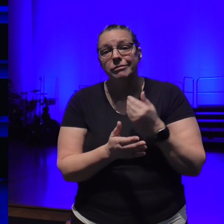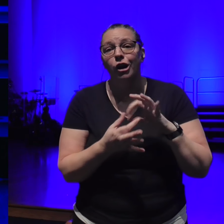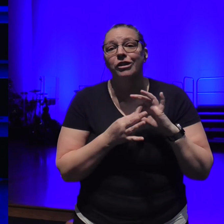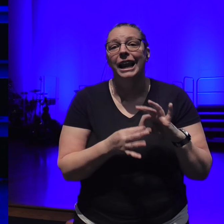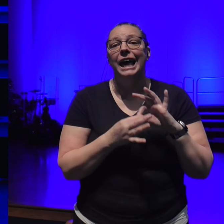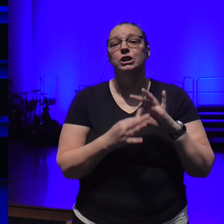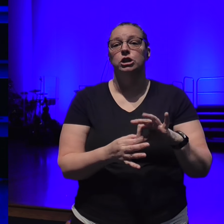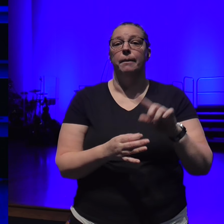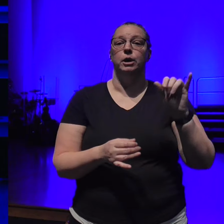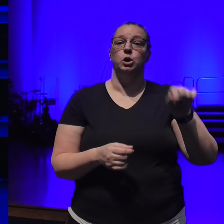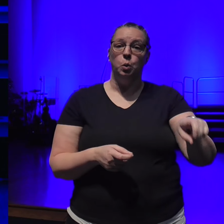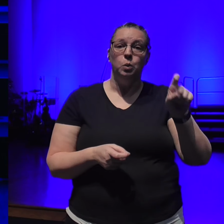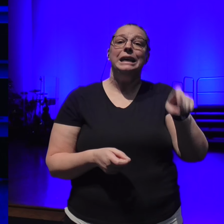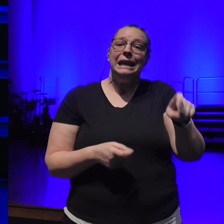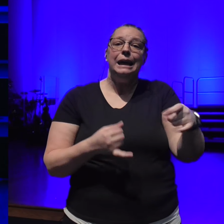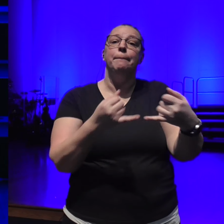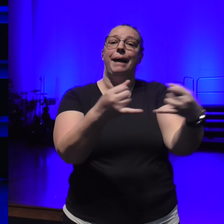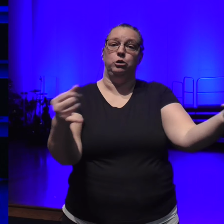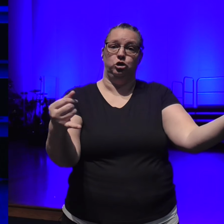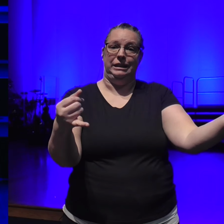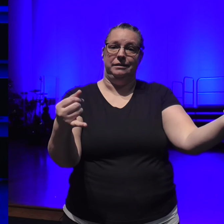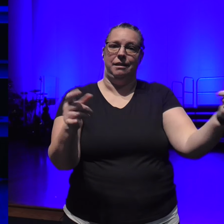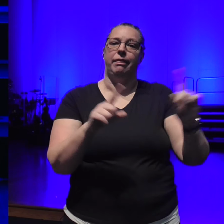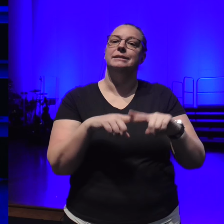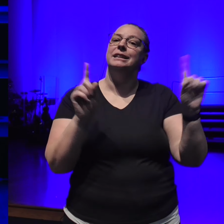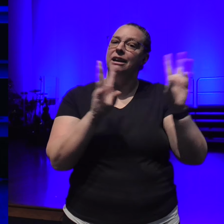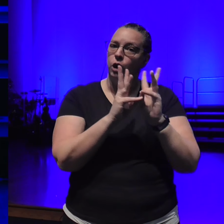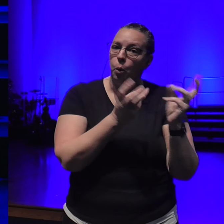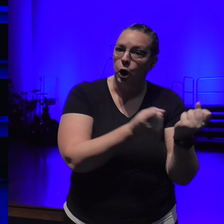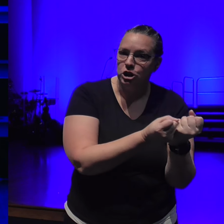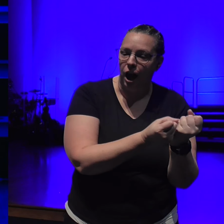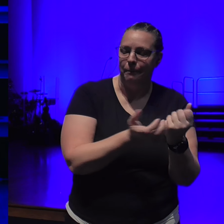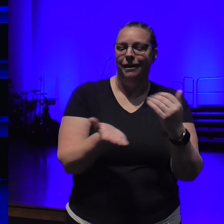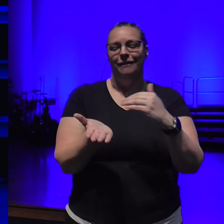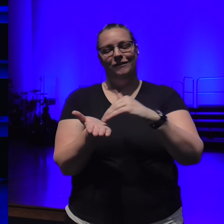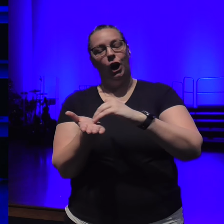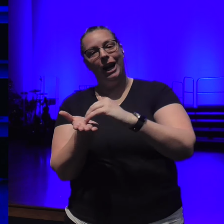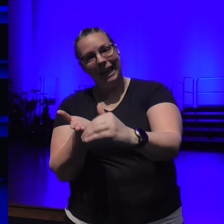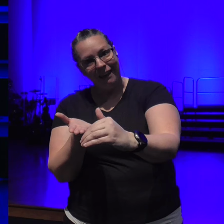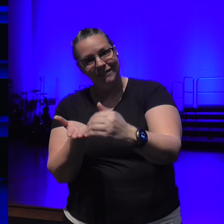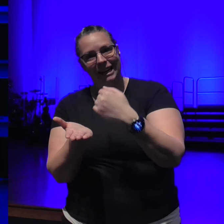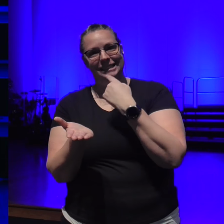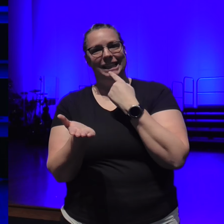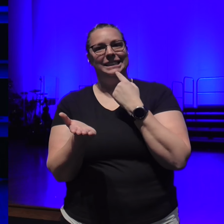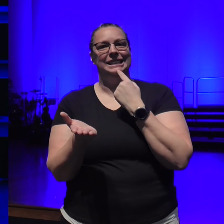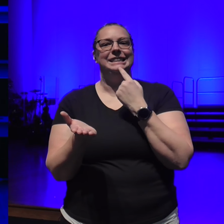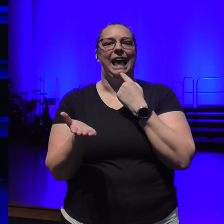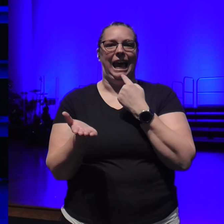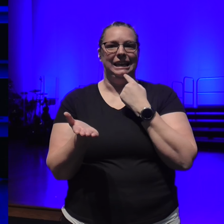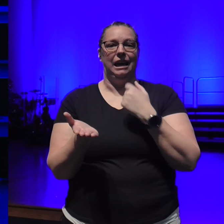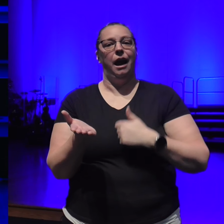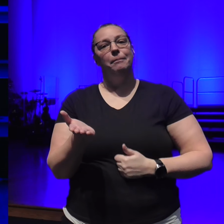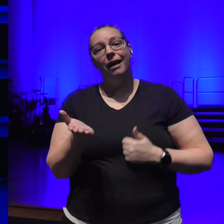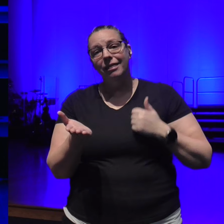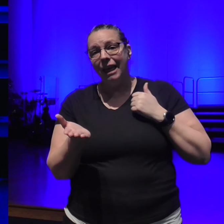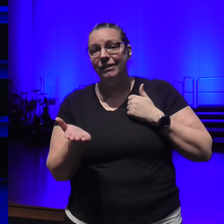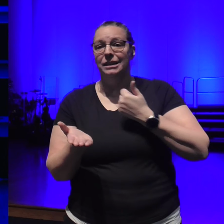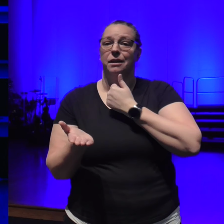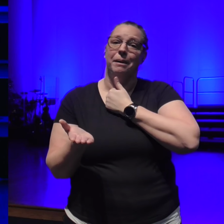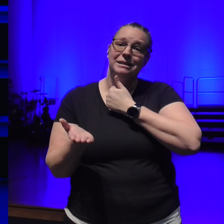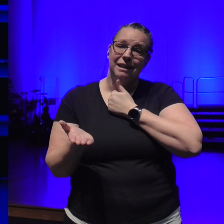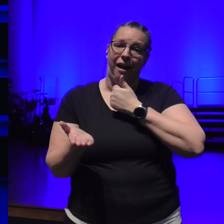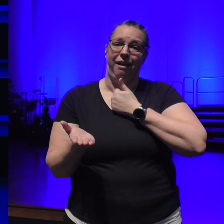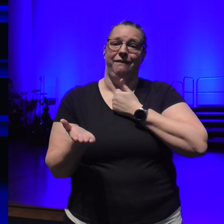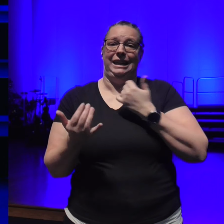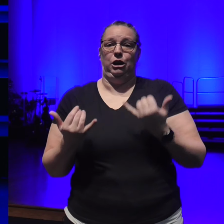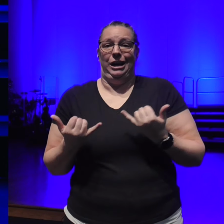you need some boundaries. That's a different workshop. But forgiveness is just saying, I am living in accordance with my true self in the here and